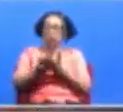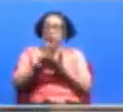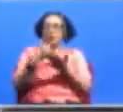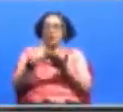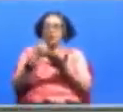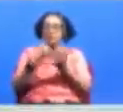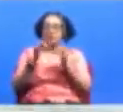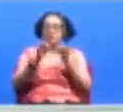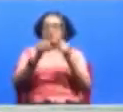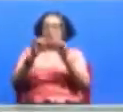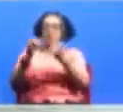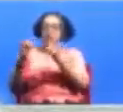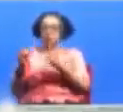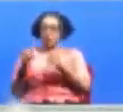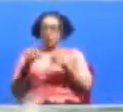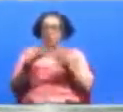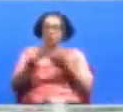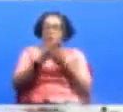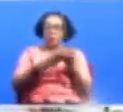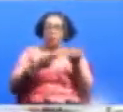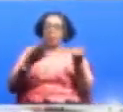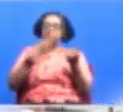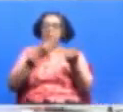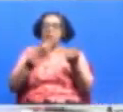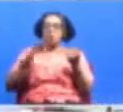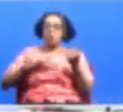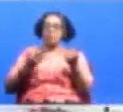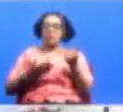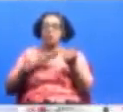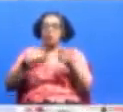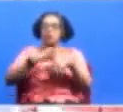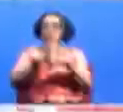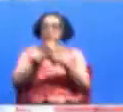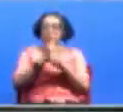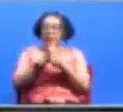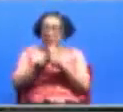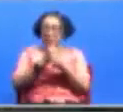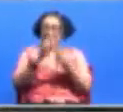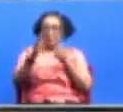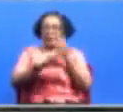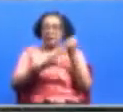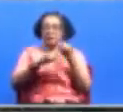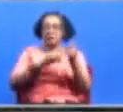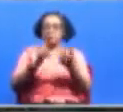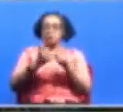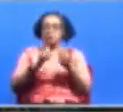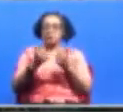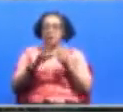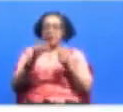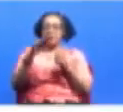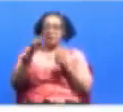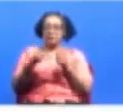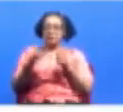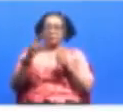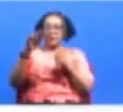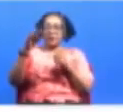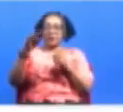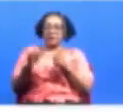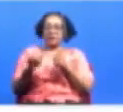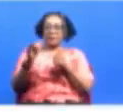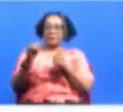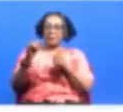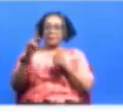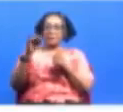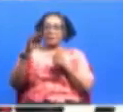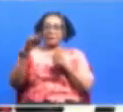individual sportsmen and women who are keen on making the country a sports haven. Top Kenyan cyclist Nancy Akinyi Debe is at the center